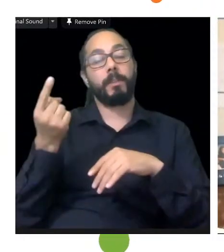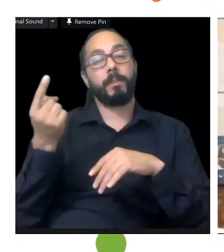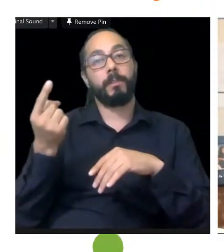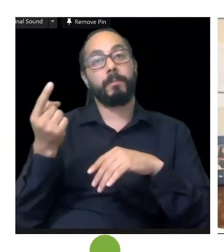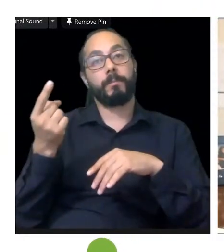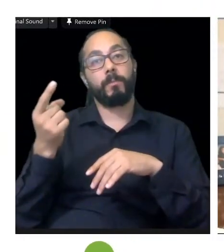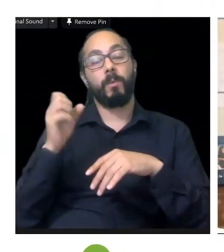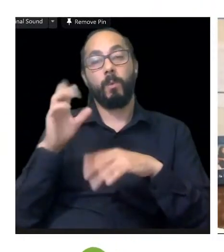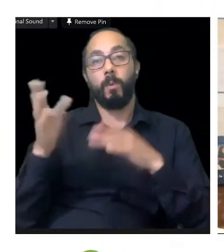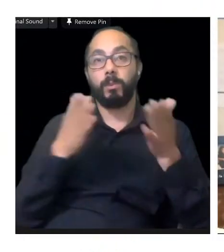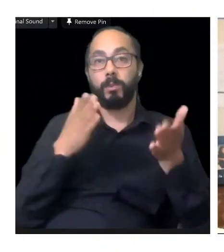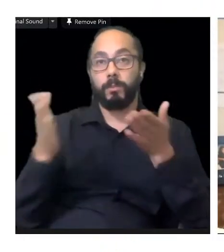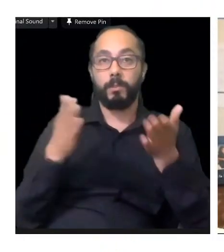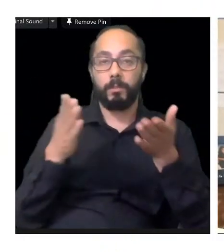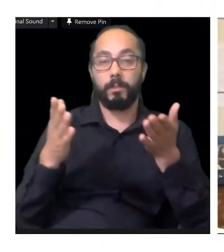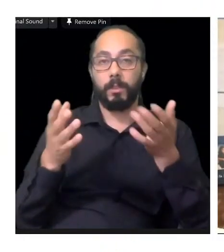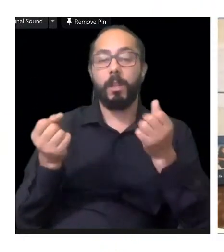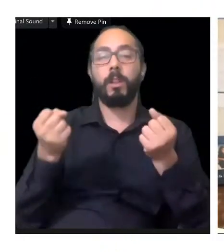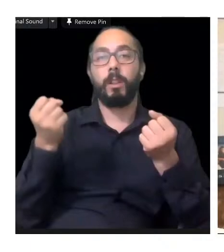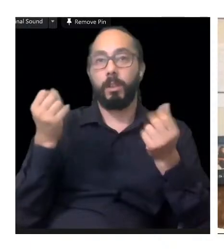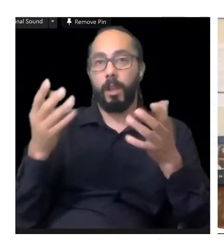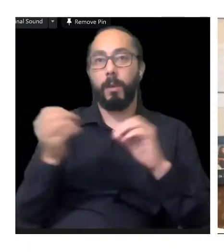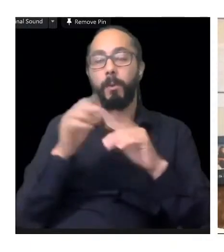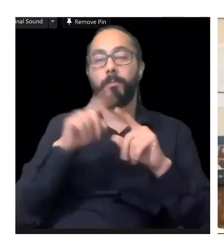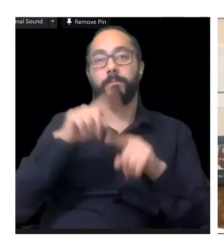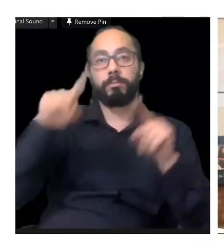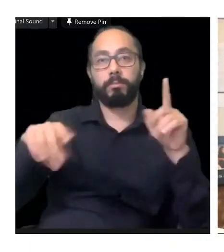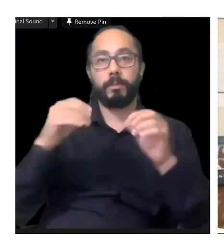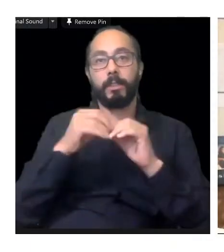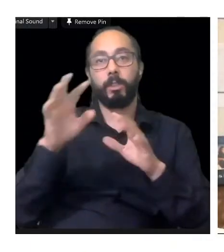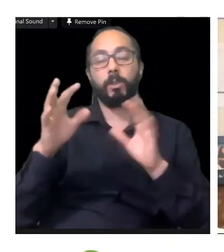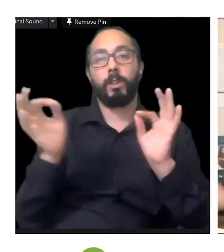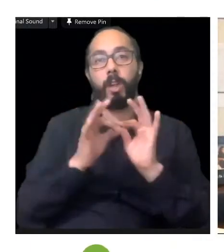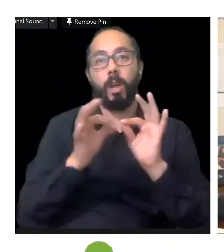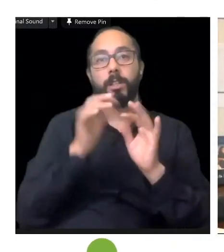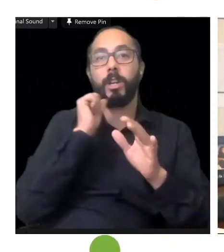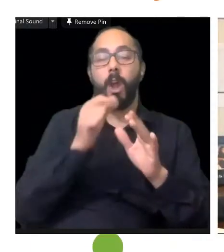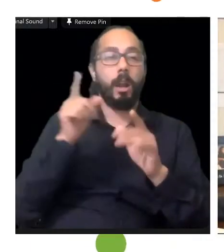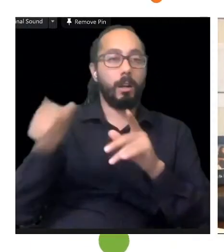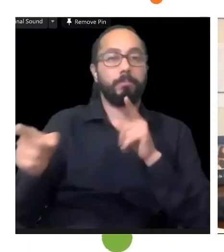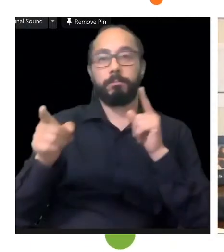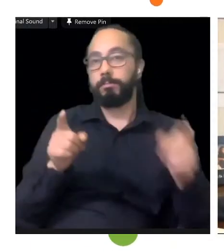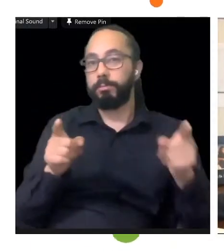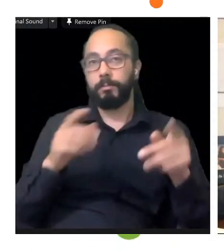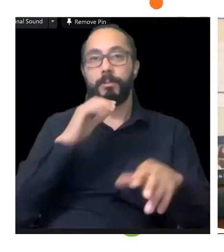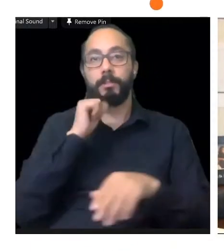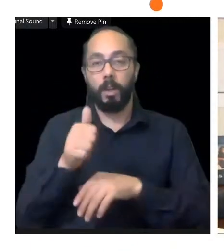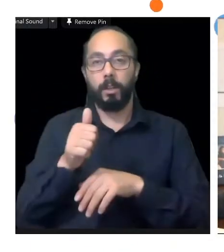or a service, there's a lot more variability in your cost. It's not so binary. And so in our sector,